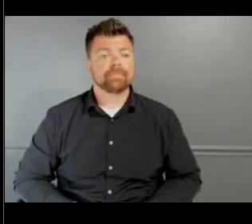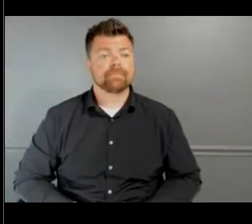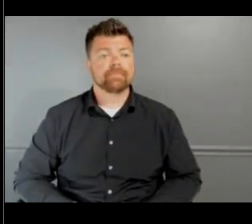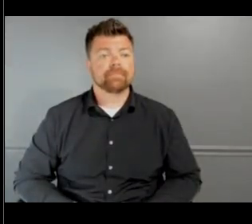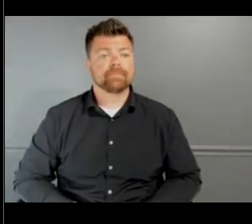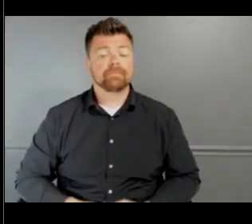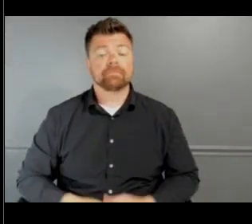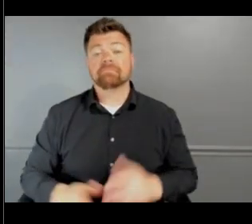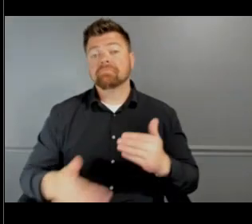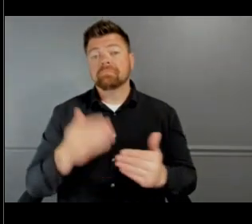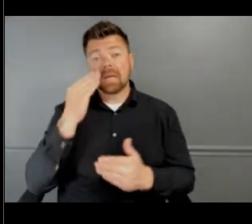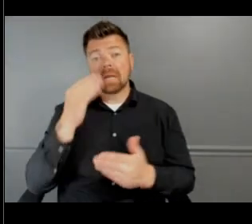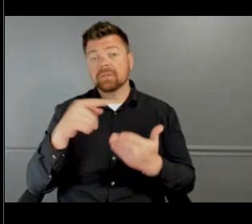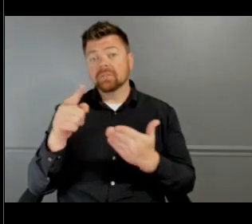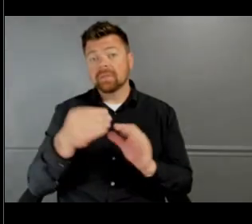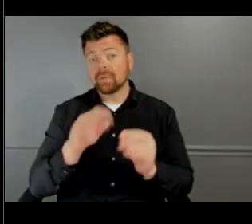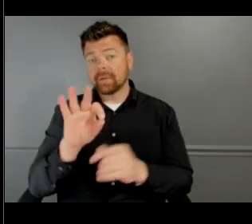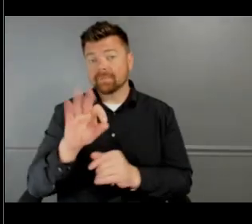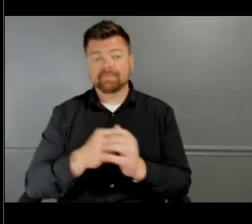Moving on to knowledge check 9.